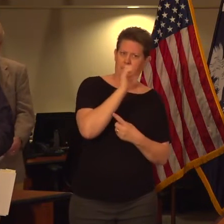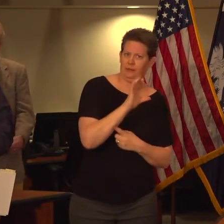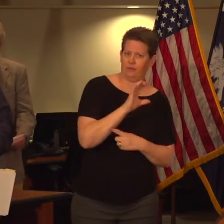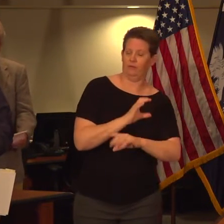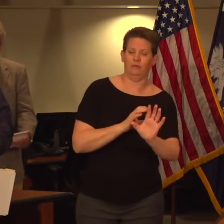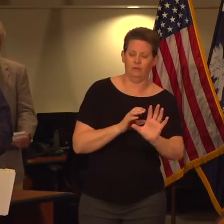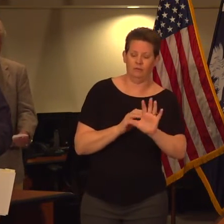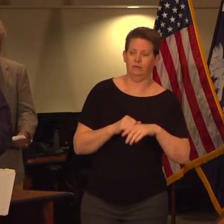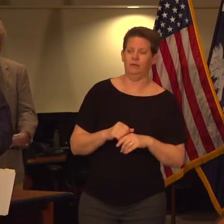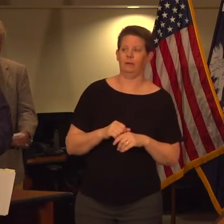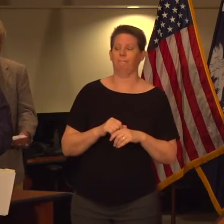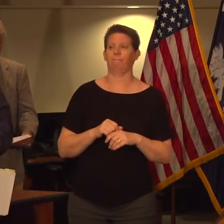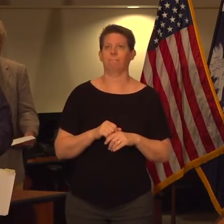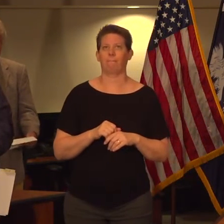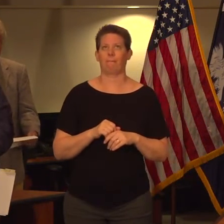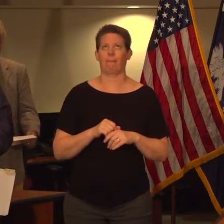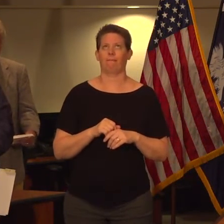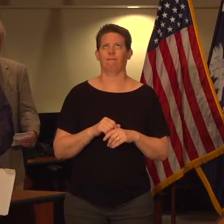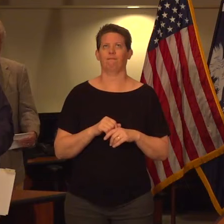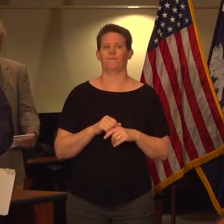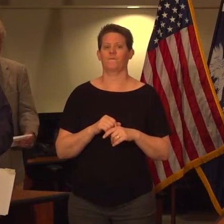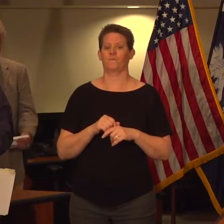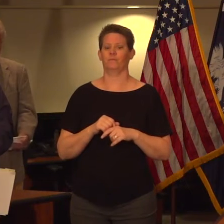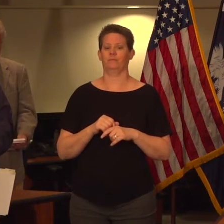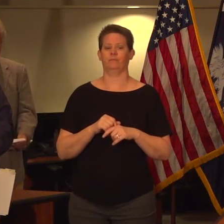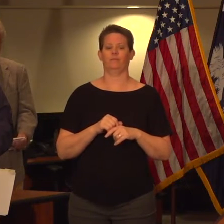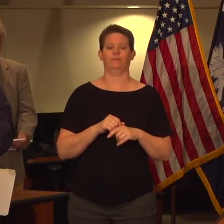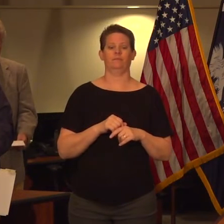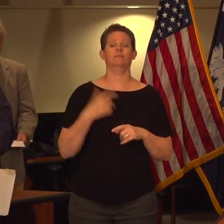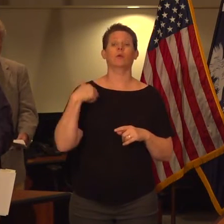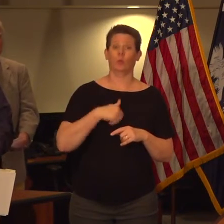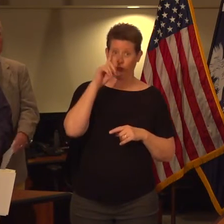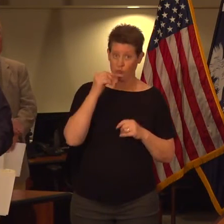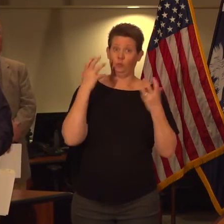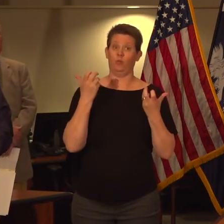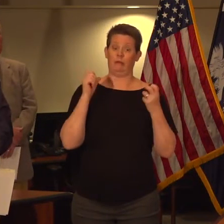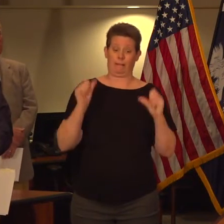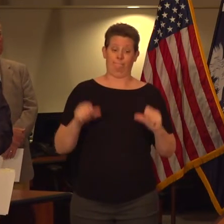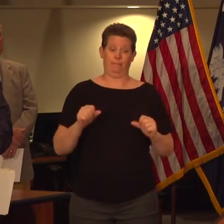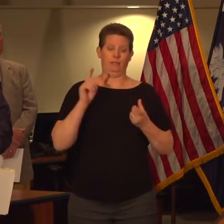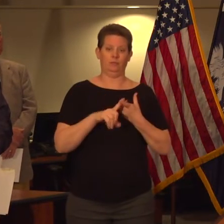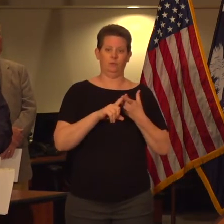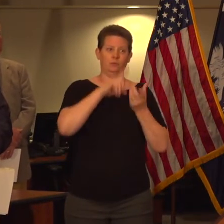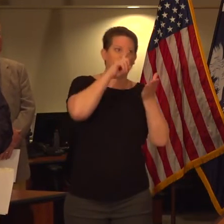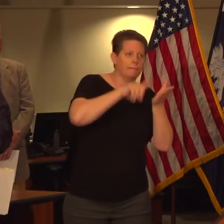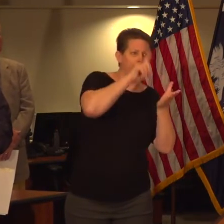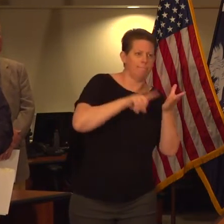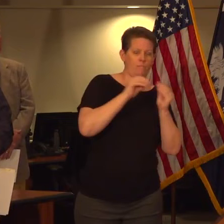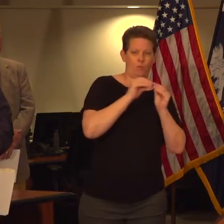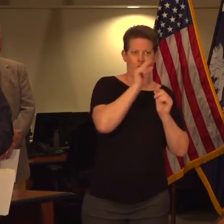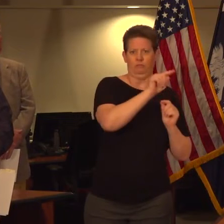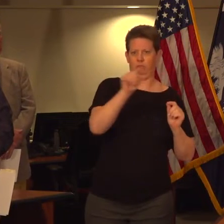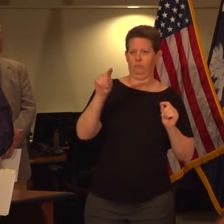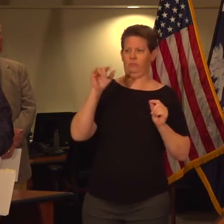most certainly want to increase our ability to sample in the population, especially in areas where we